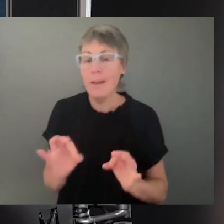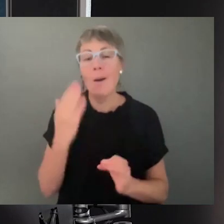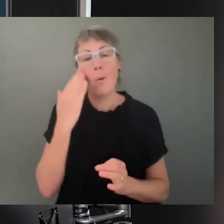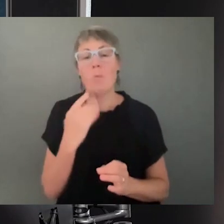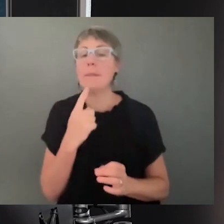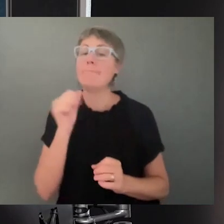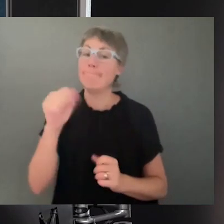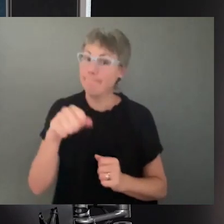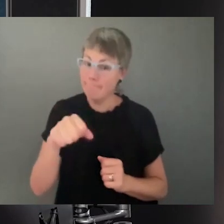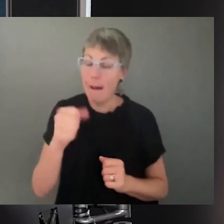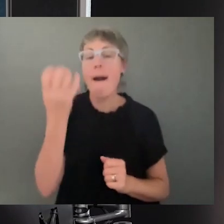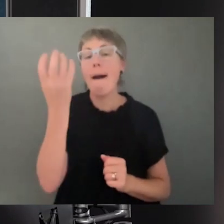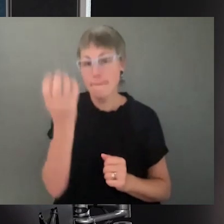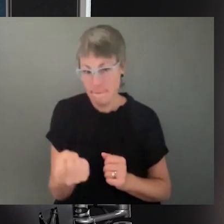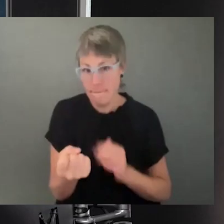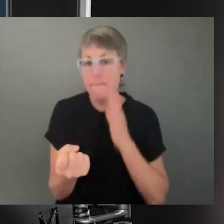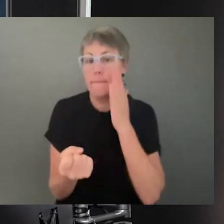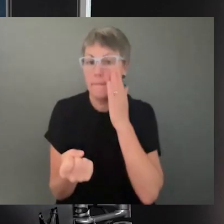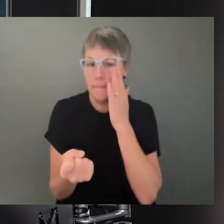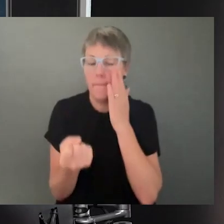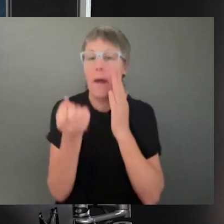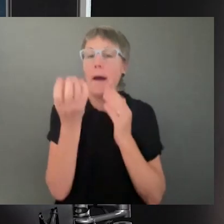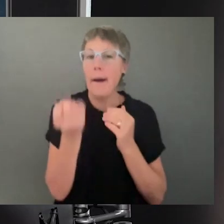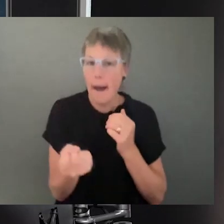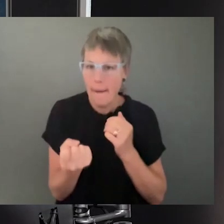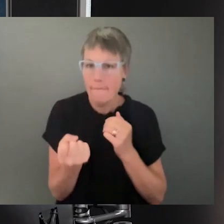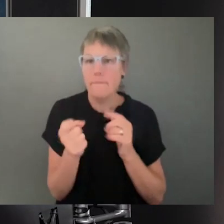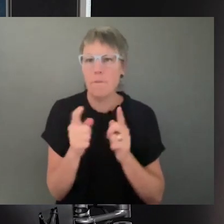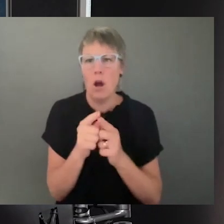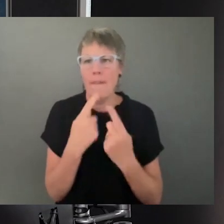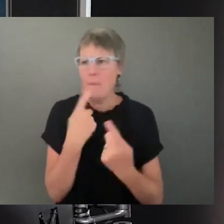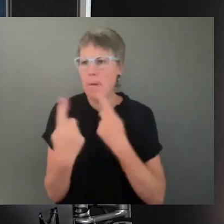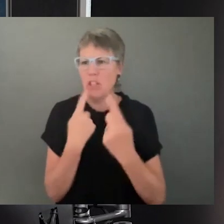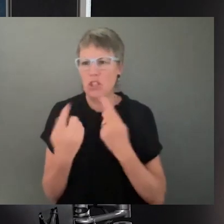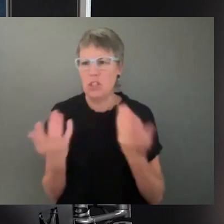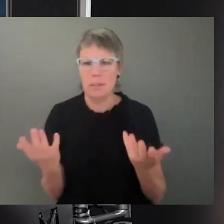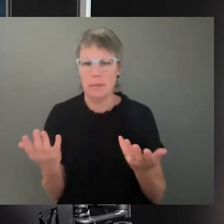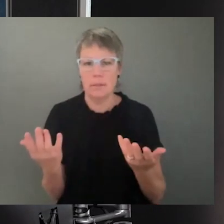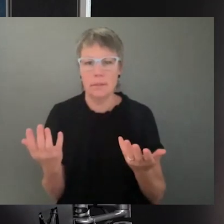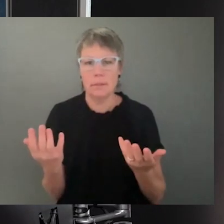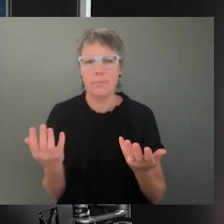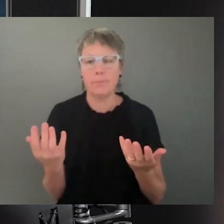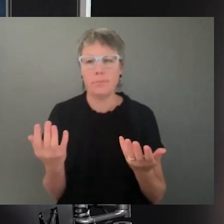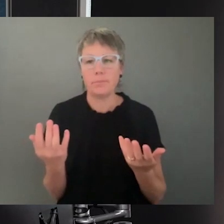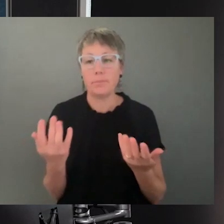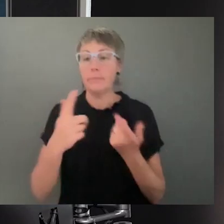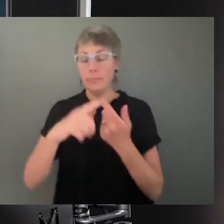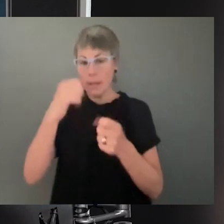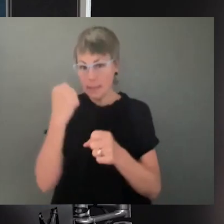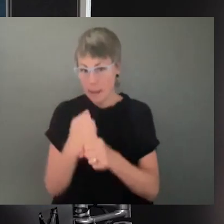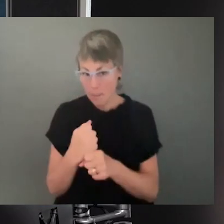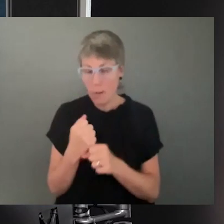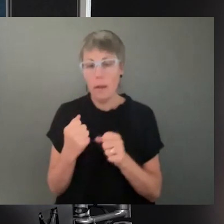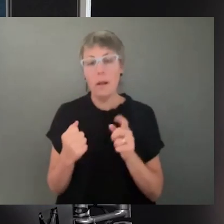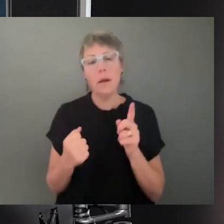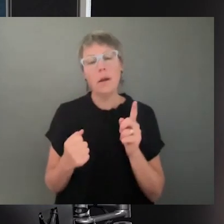gaps? There are definitely gaps in our planning and challenges to how to get access